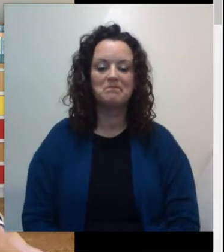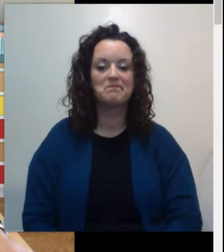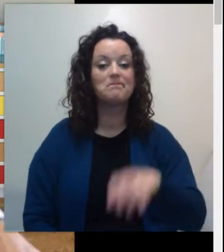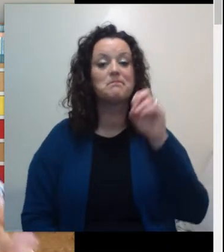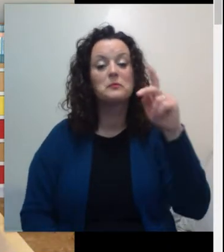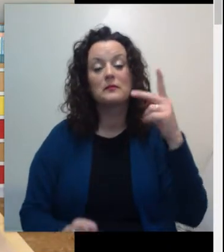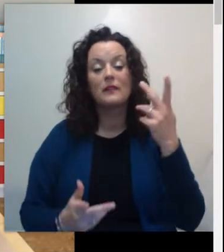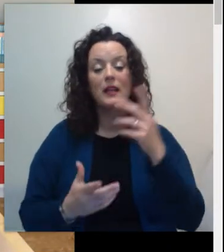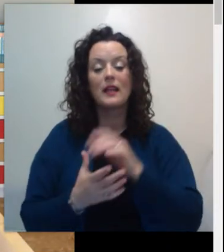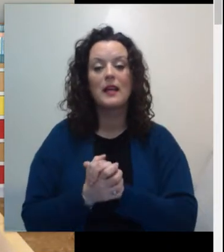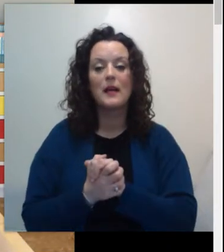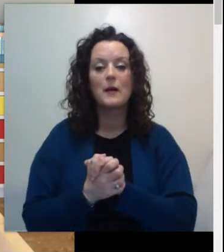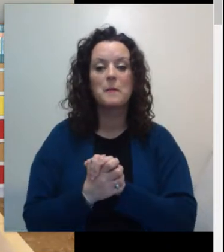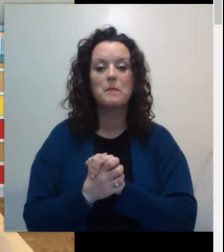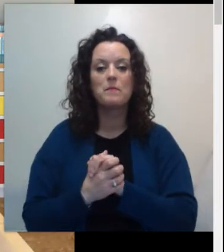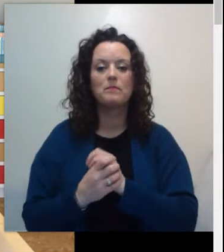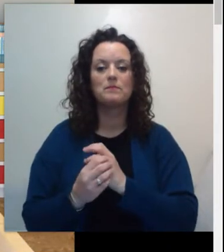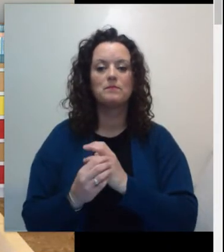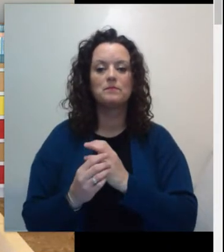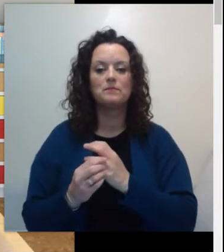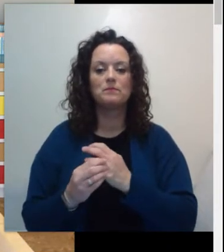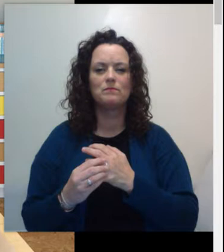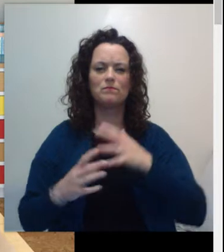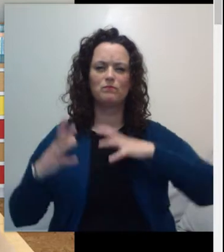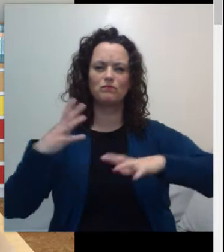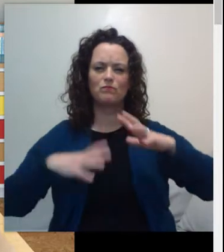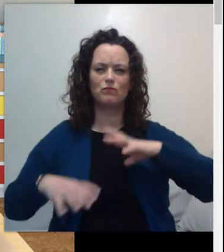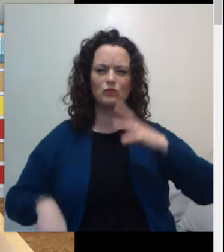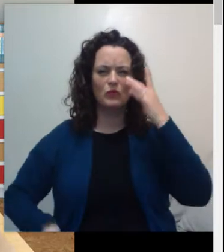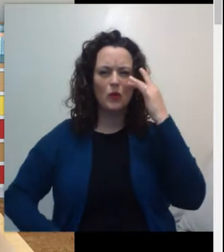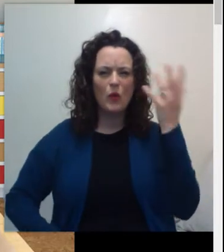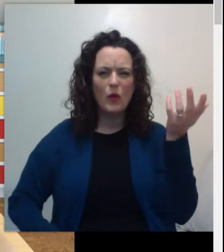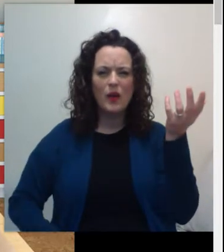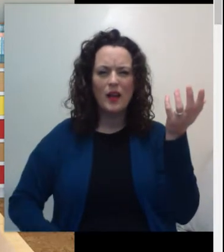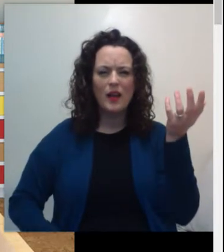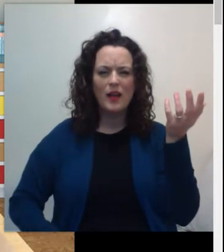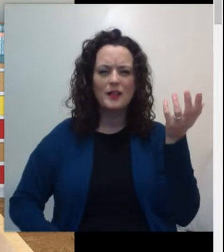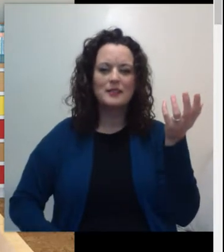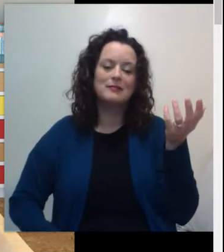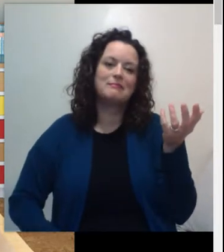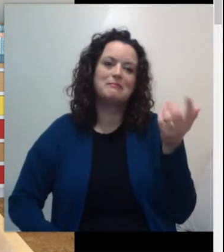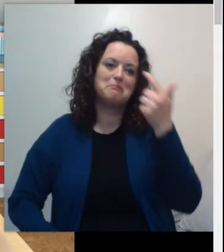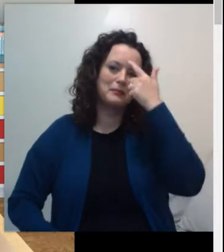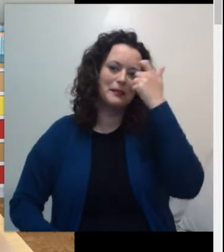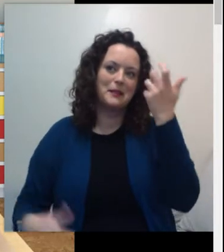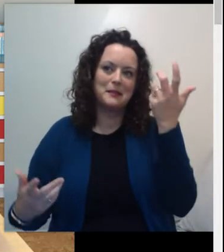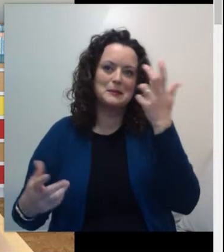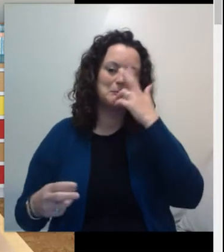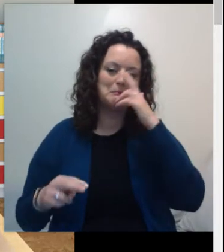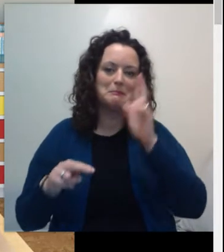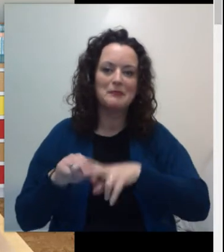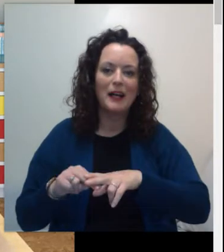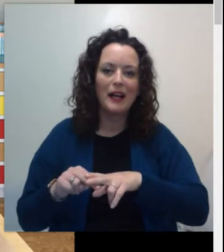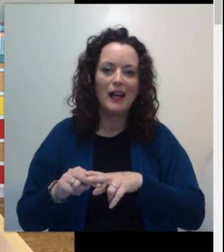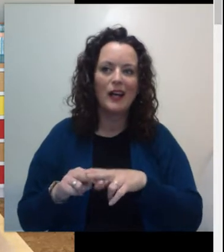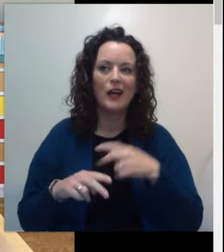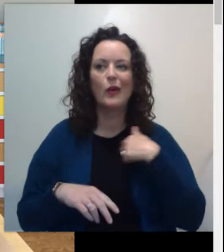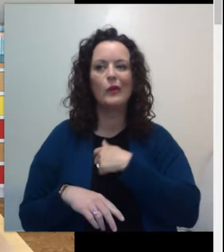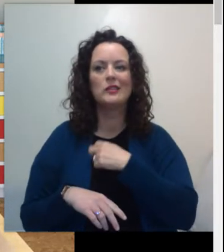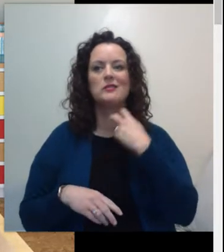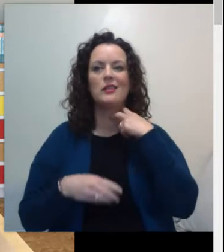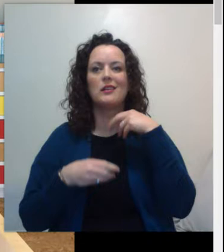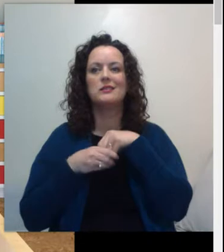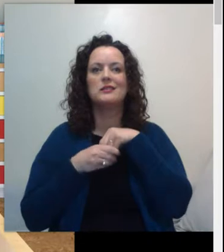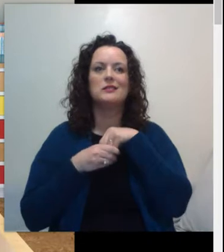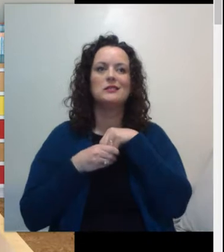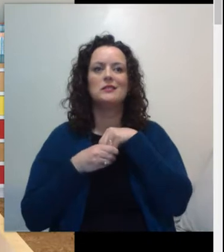Well, why are we all dressed up today? Well, because it's fun. We've been inside for a while. We haven't